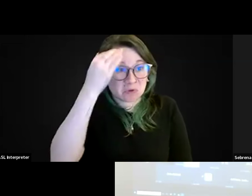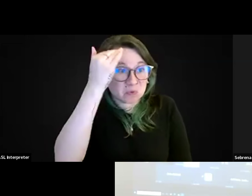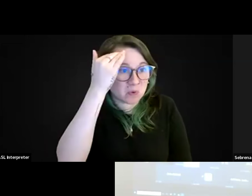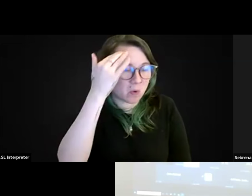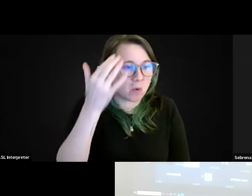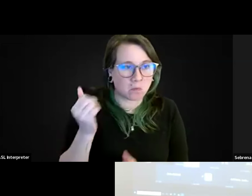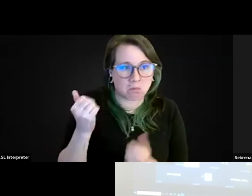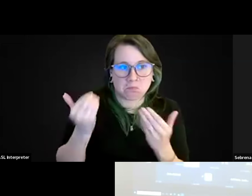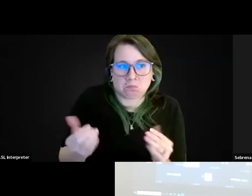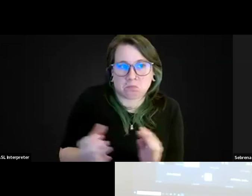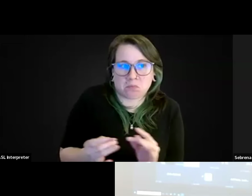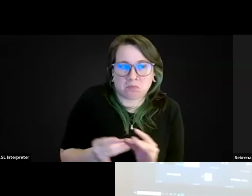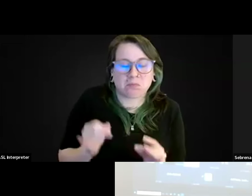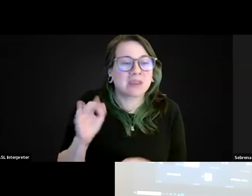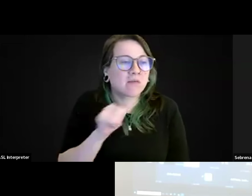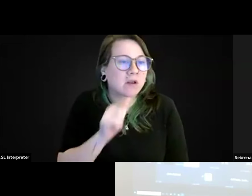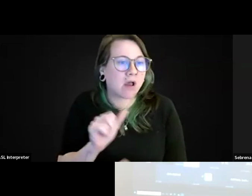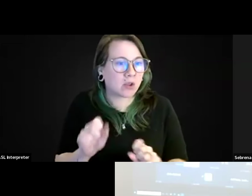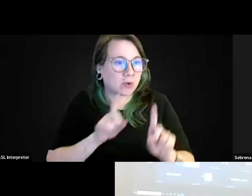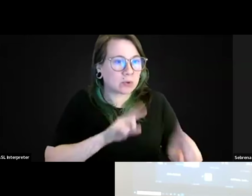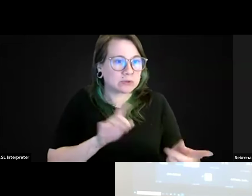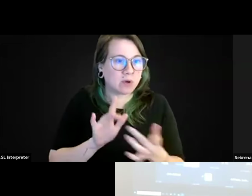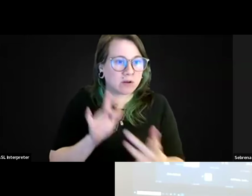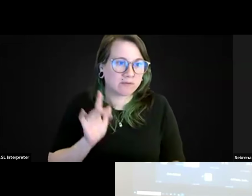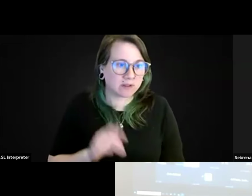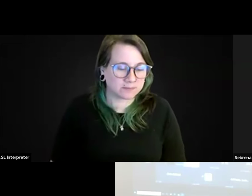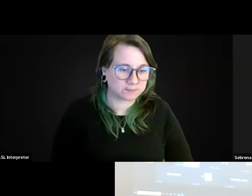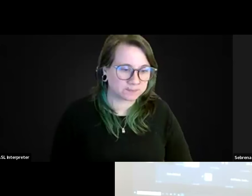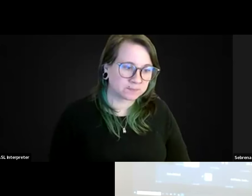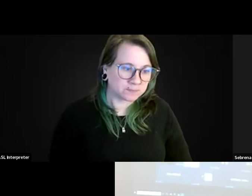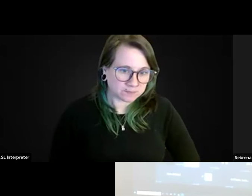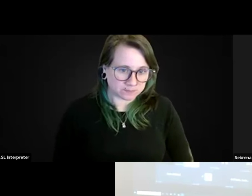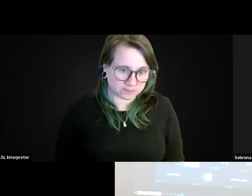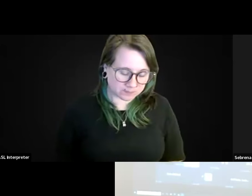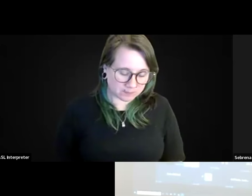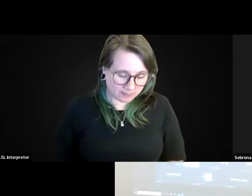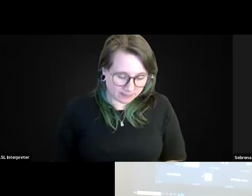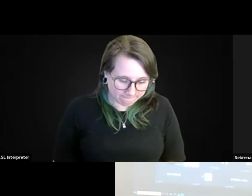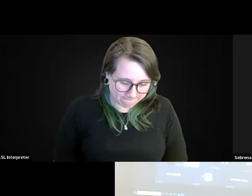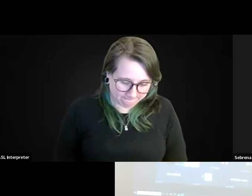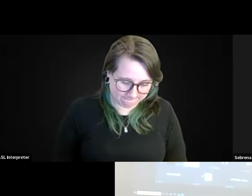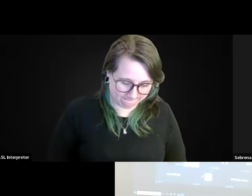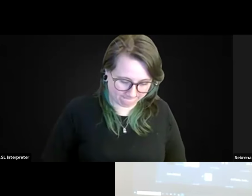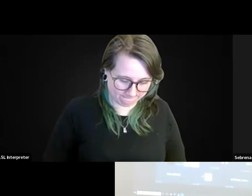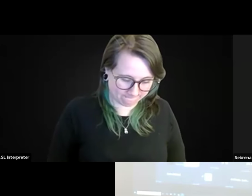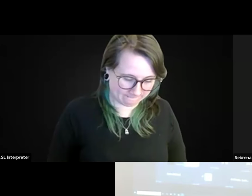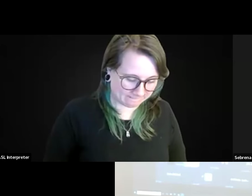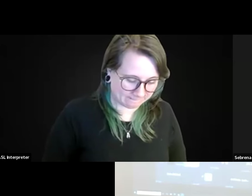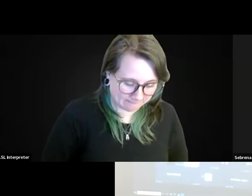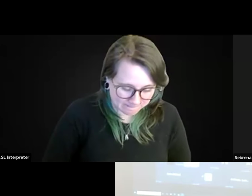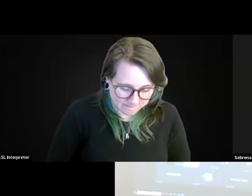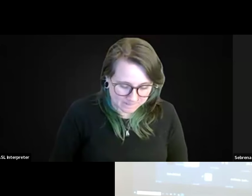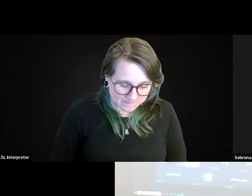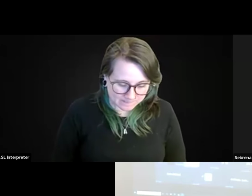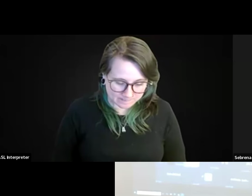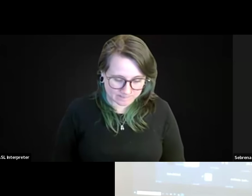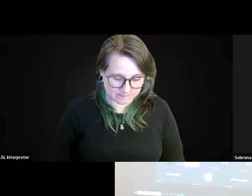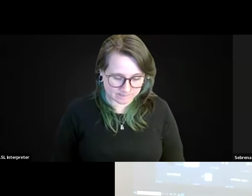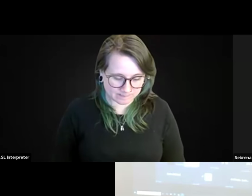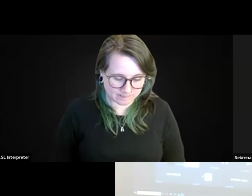we'll have them kind of respond to that just via email, if that makes more sense.